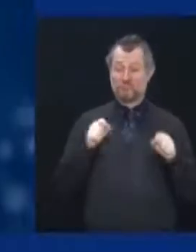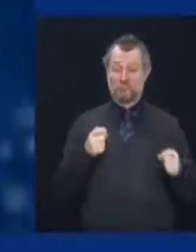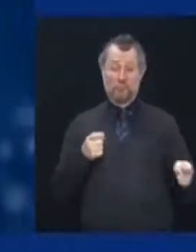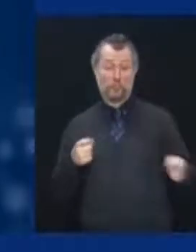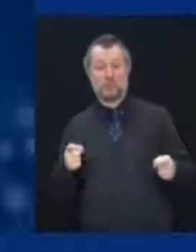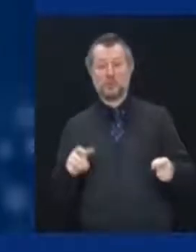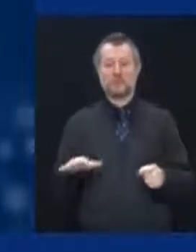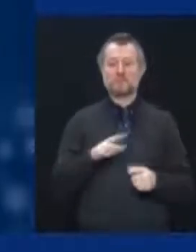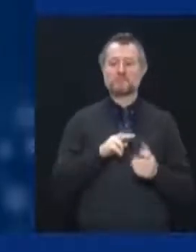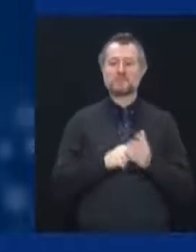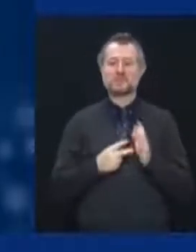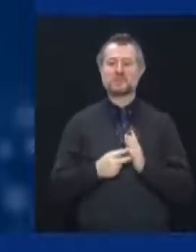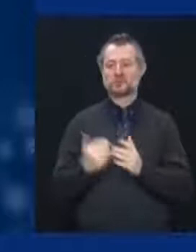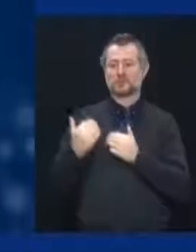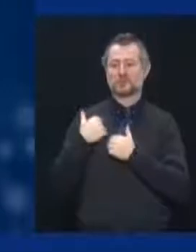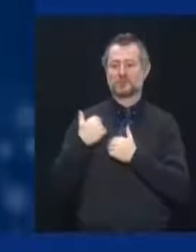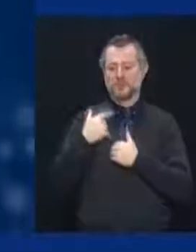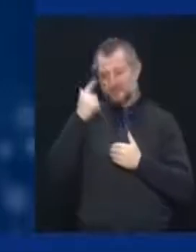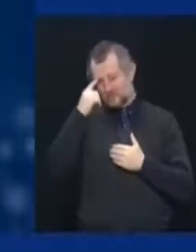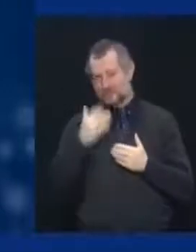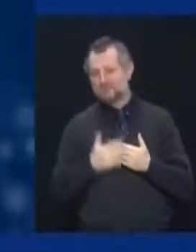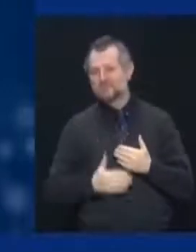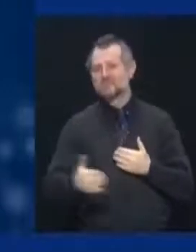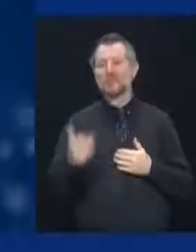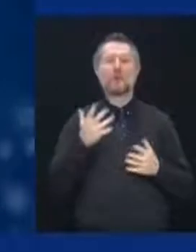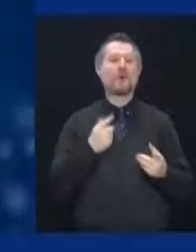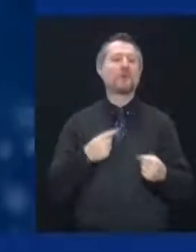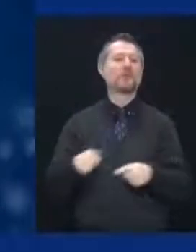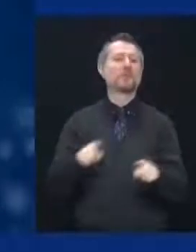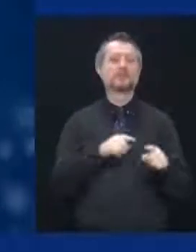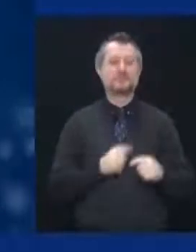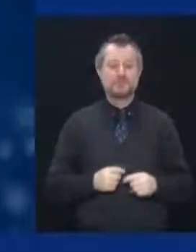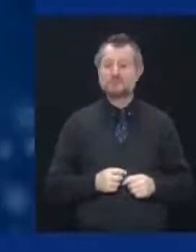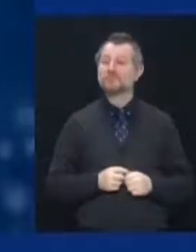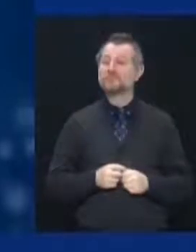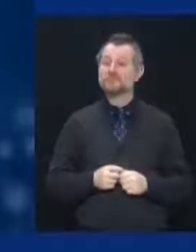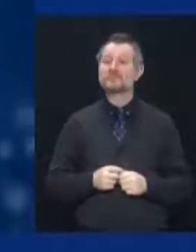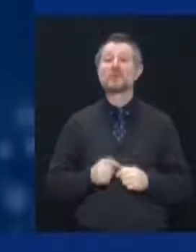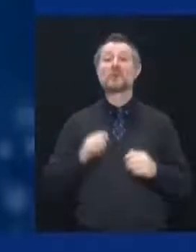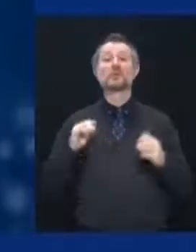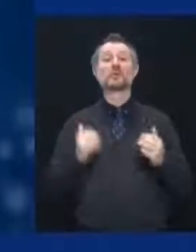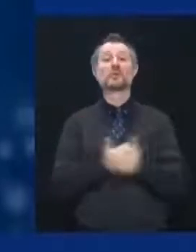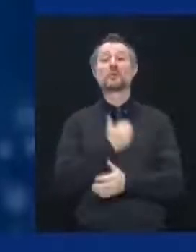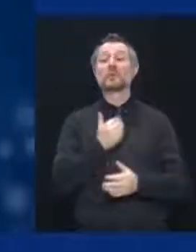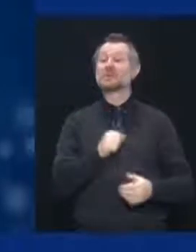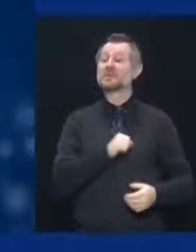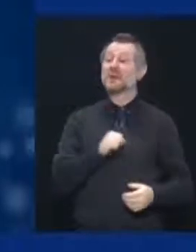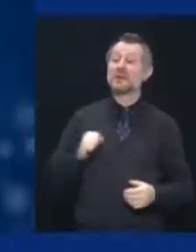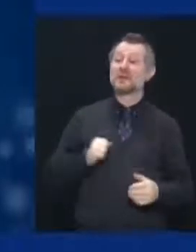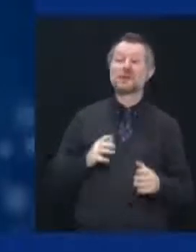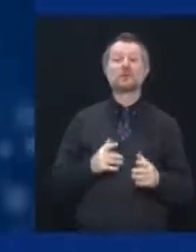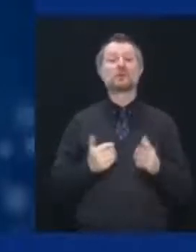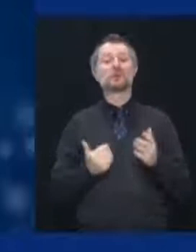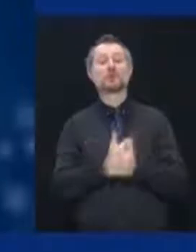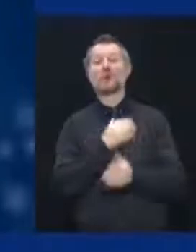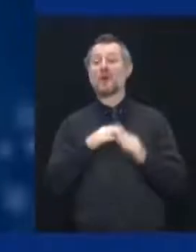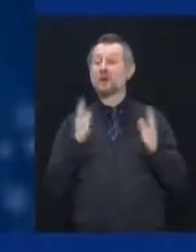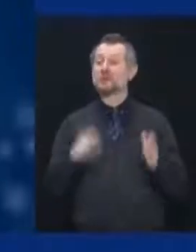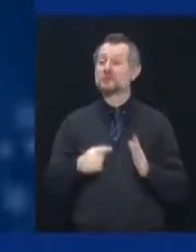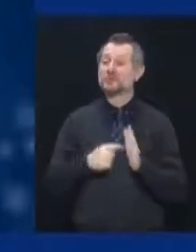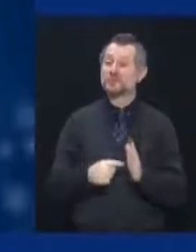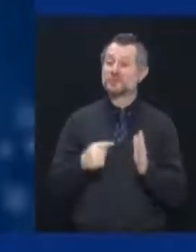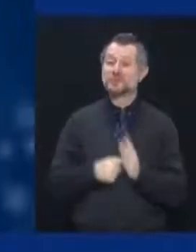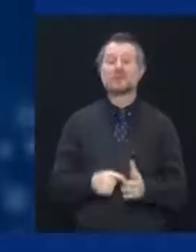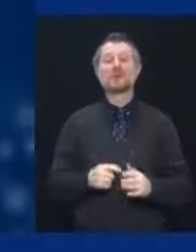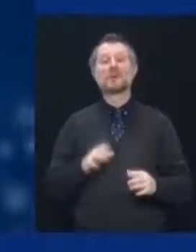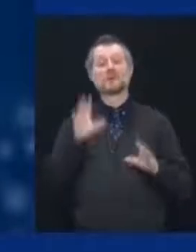responsible for the actions and the consequences. And the new majority and the House and the new president, we